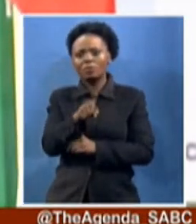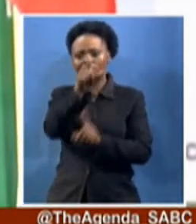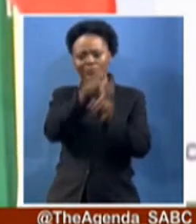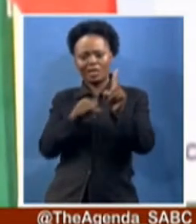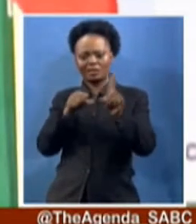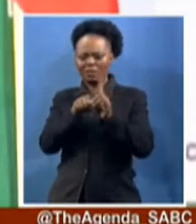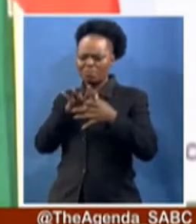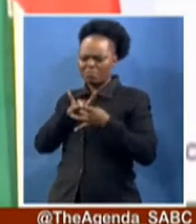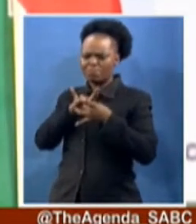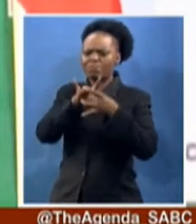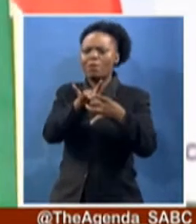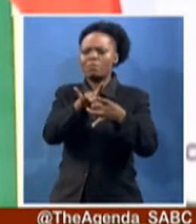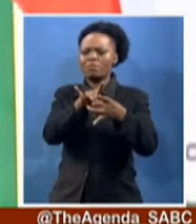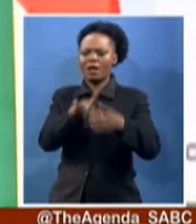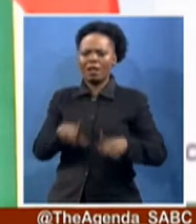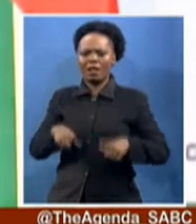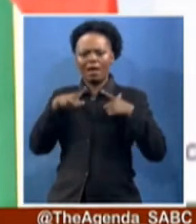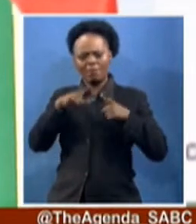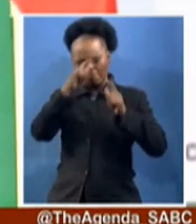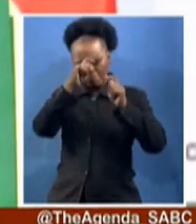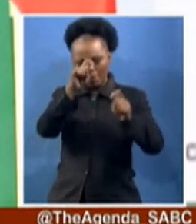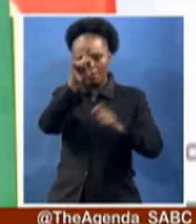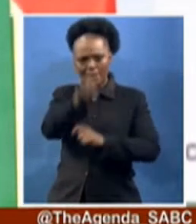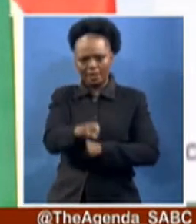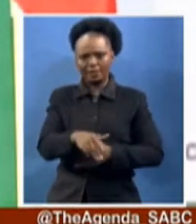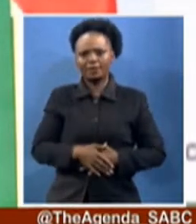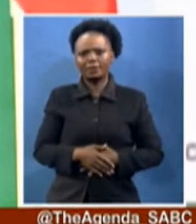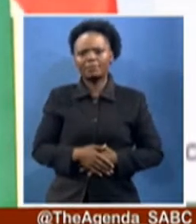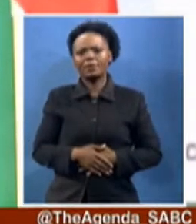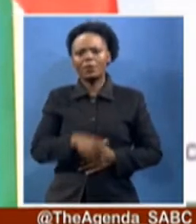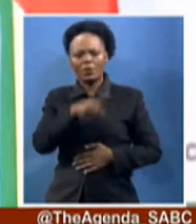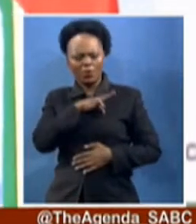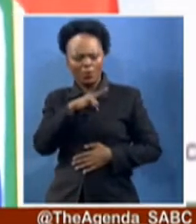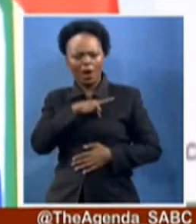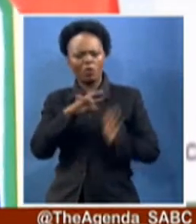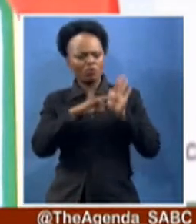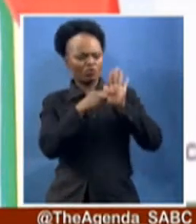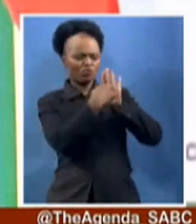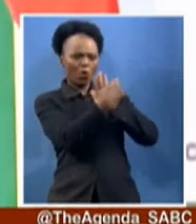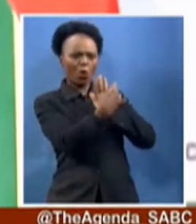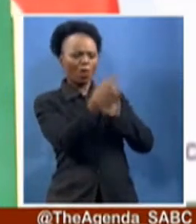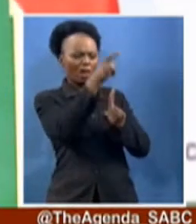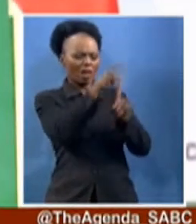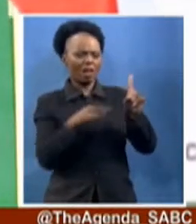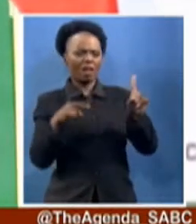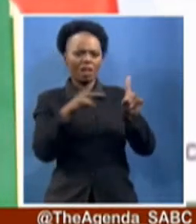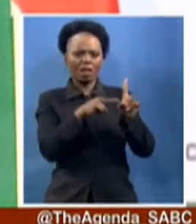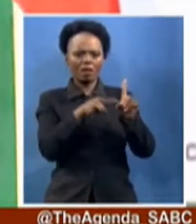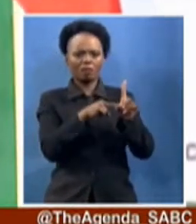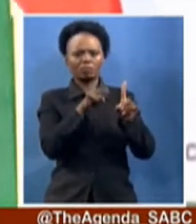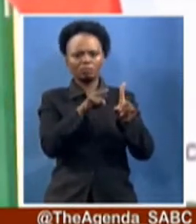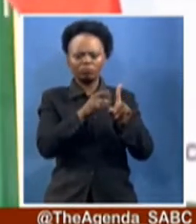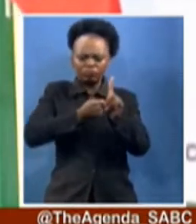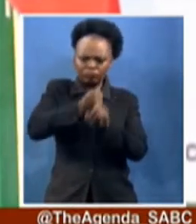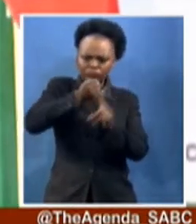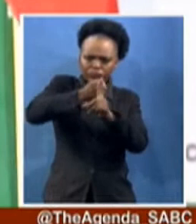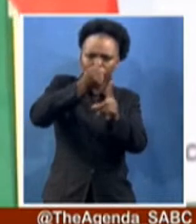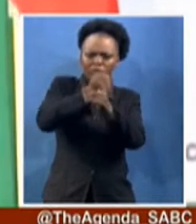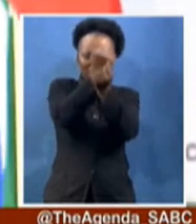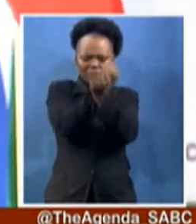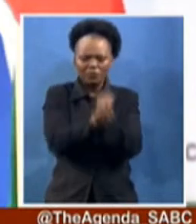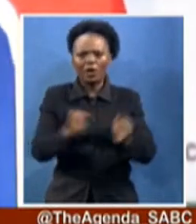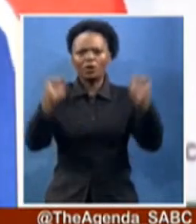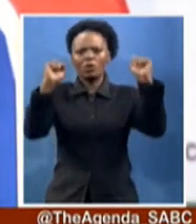specifically, for her role in the attainment of the freedom and democracy we celebrate and enjoy today.